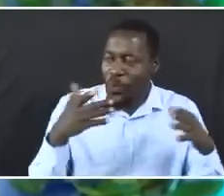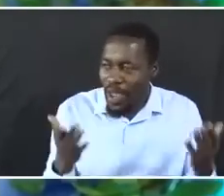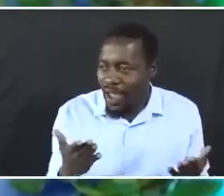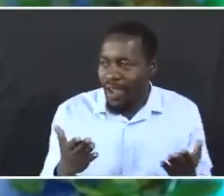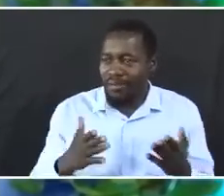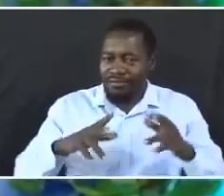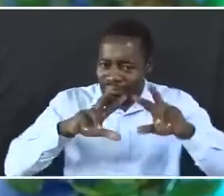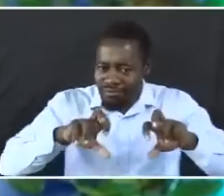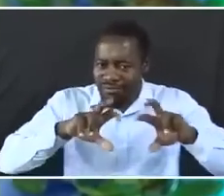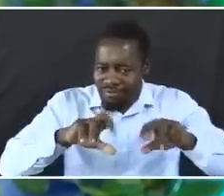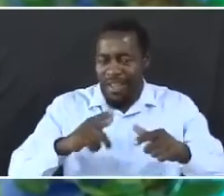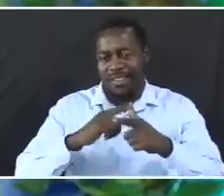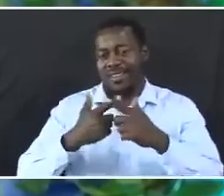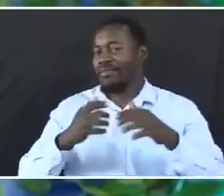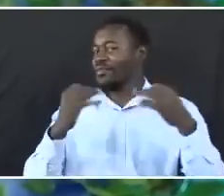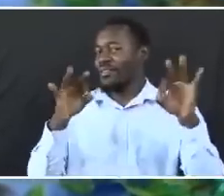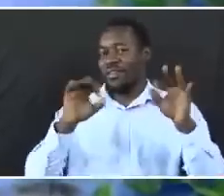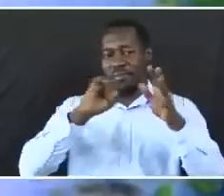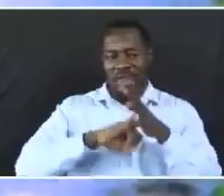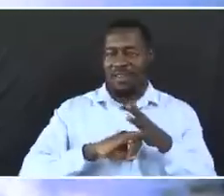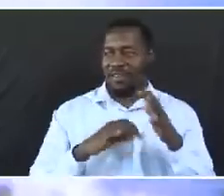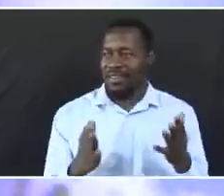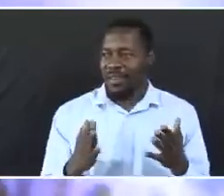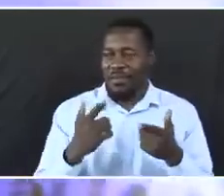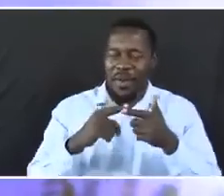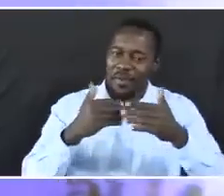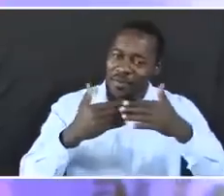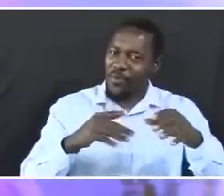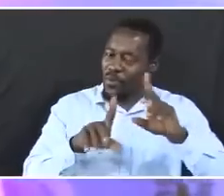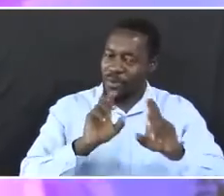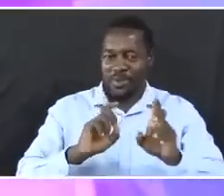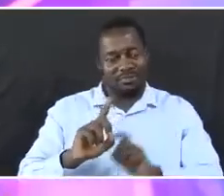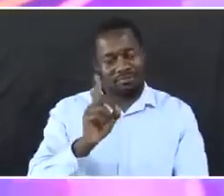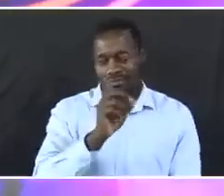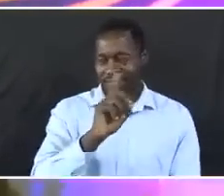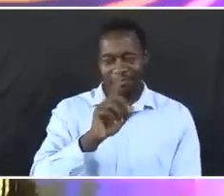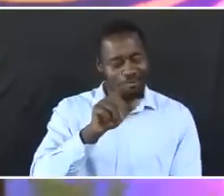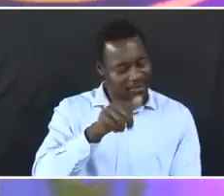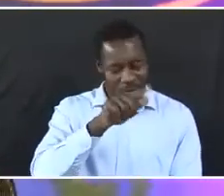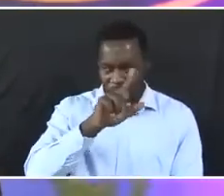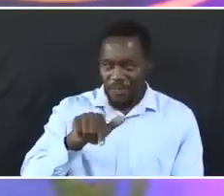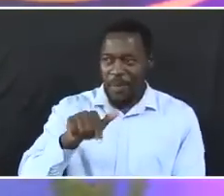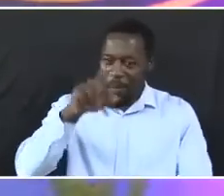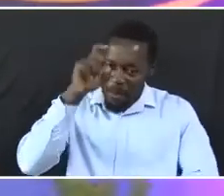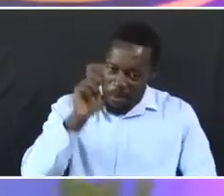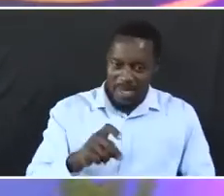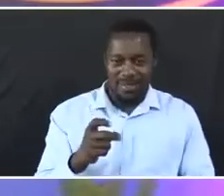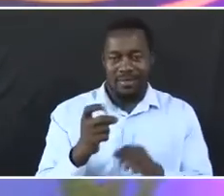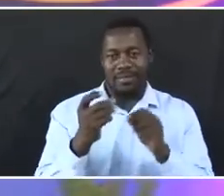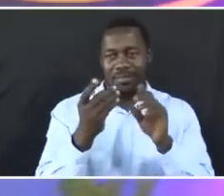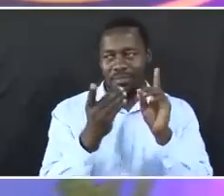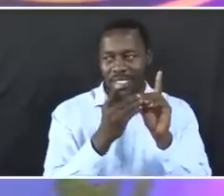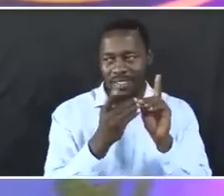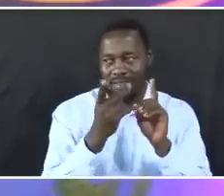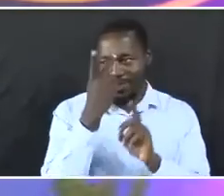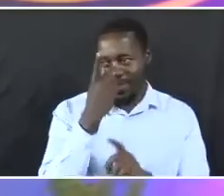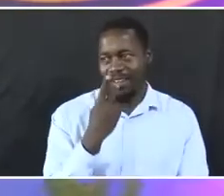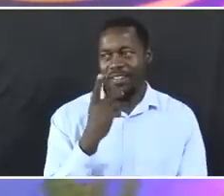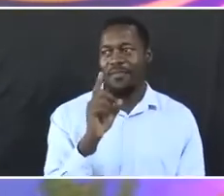is the case, if we are cousins, we already have a child, me, I don't see a problem, and they will run away. They go stay together.